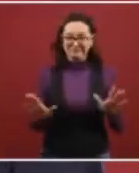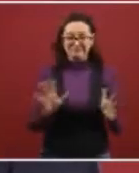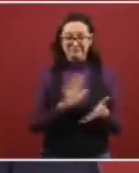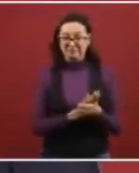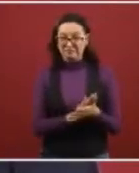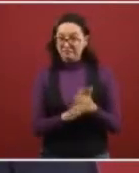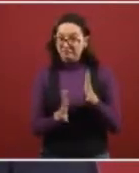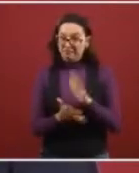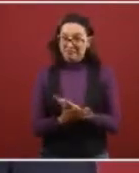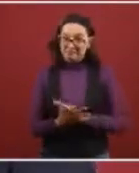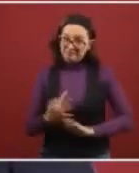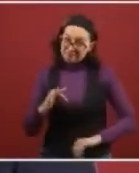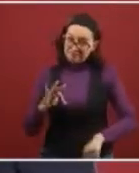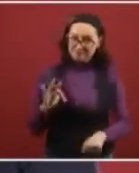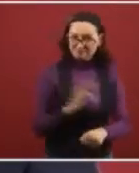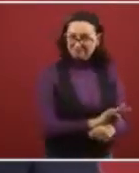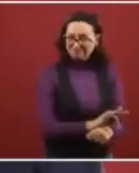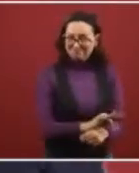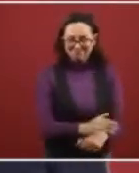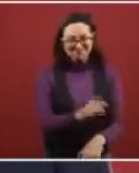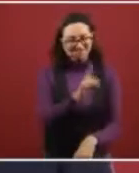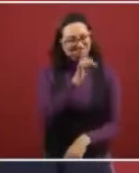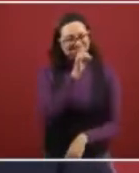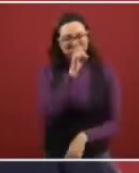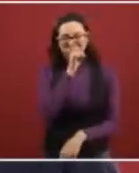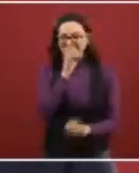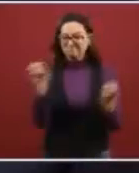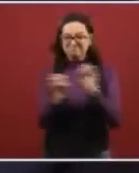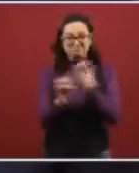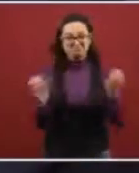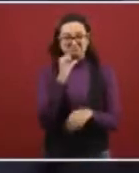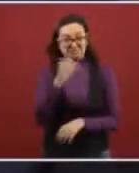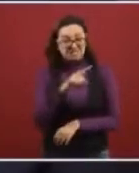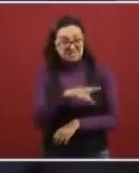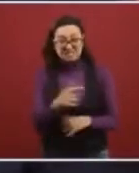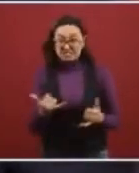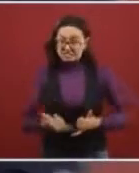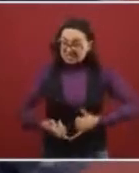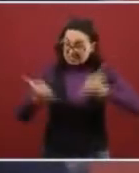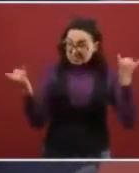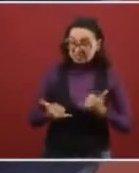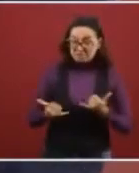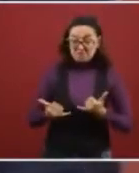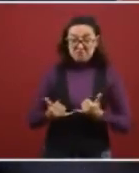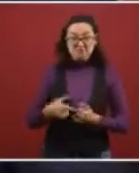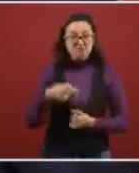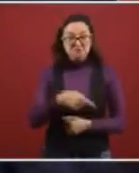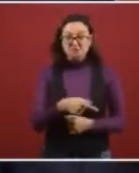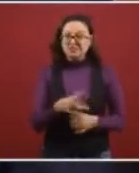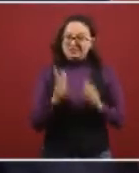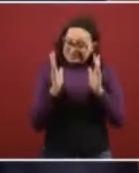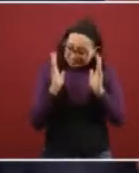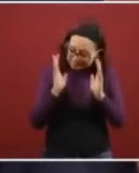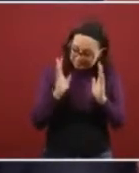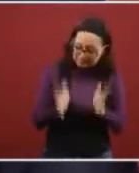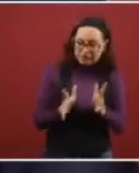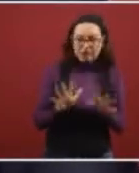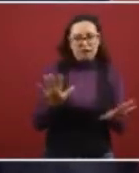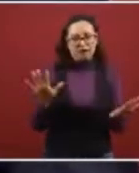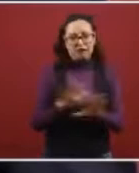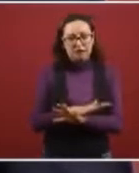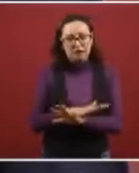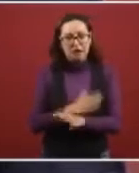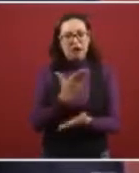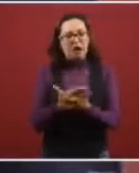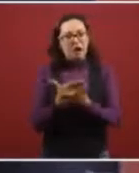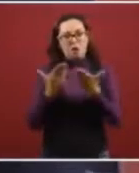cannot cover anything. El que anyone no entienda that does not understand that it is over. Son